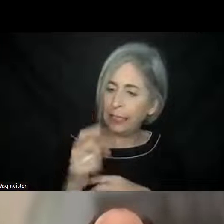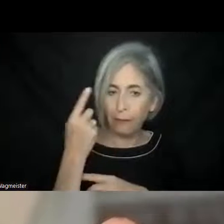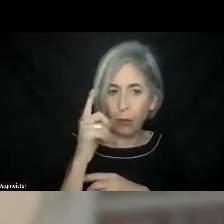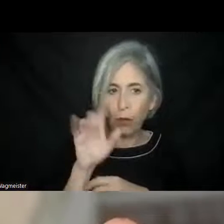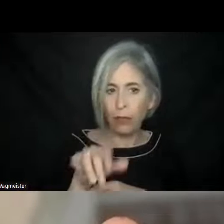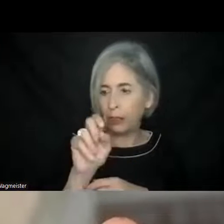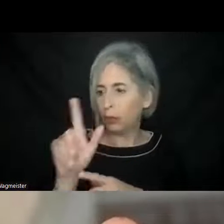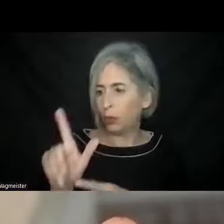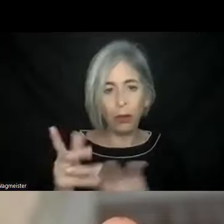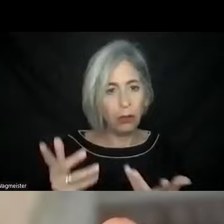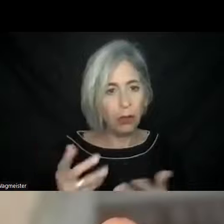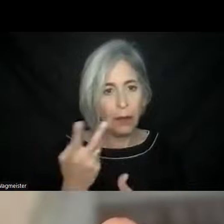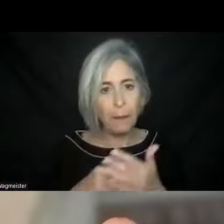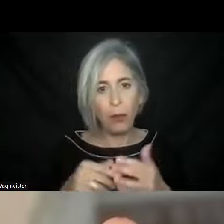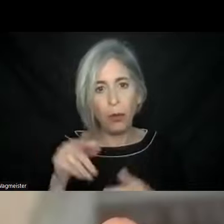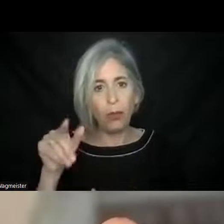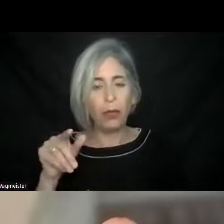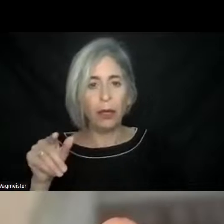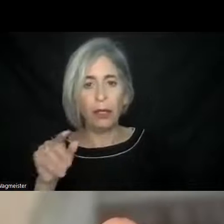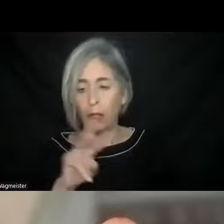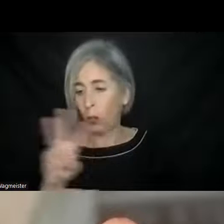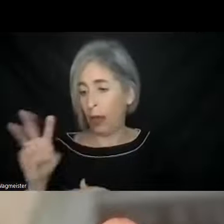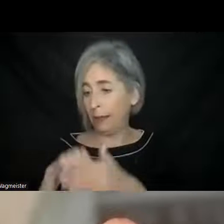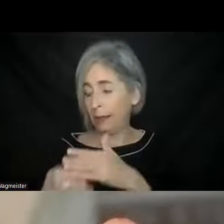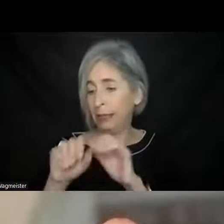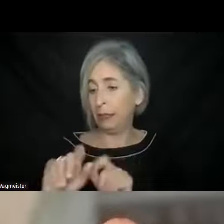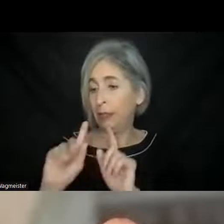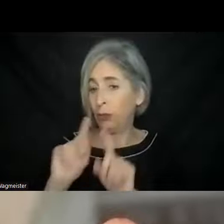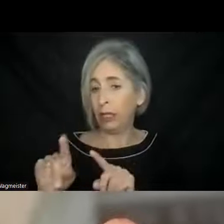this, both in the kind of web accessibility directive